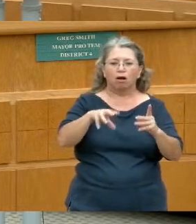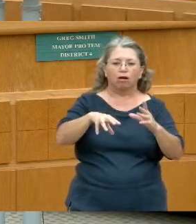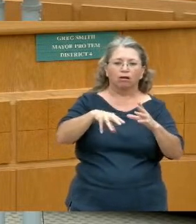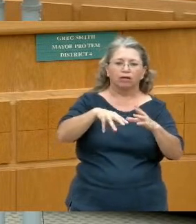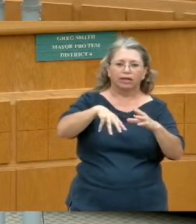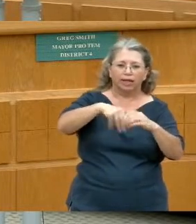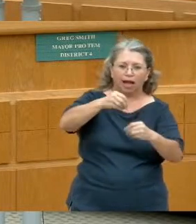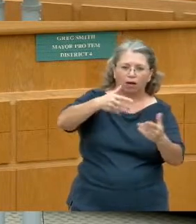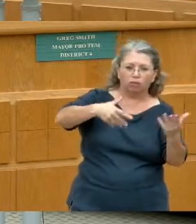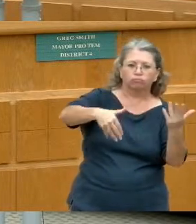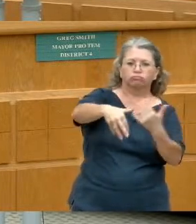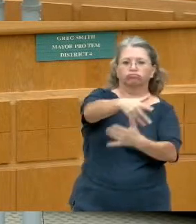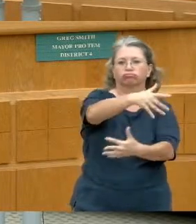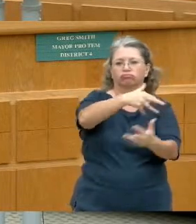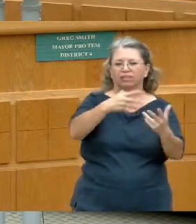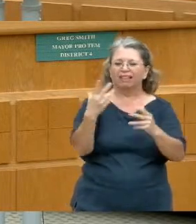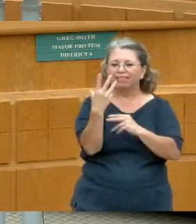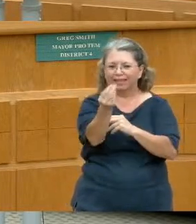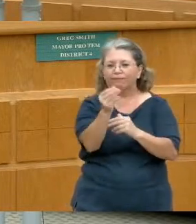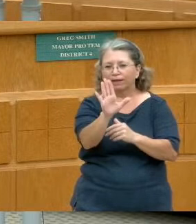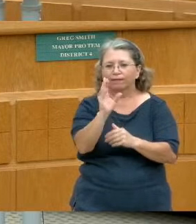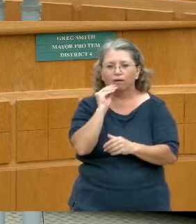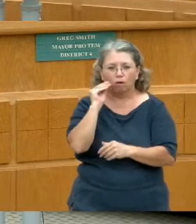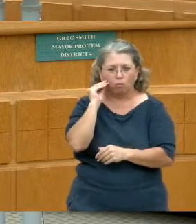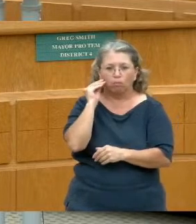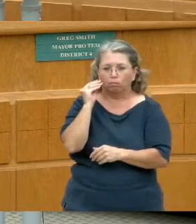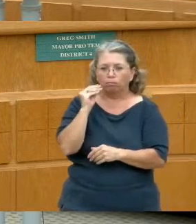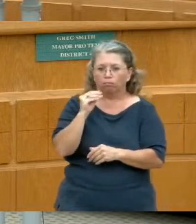case, staying home or leaving home on any given day.